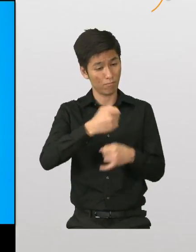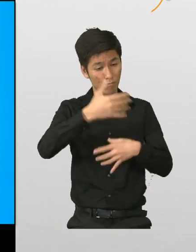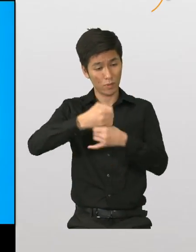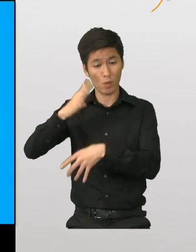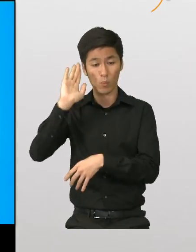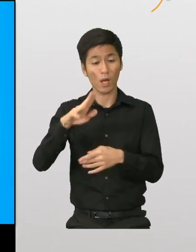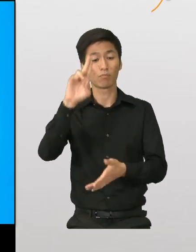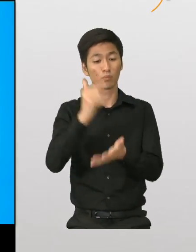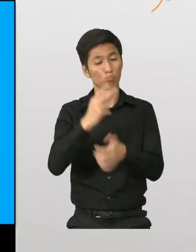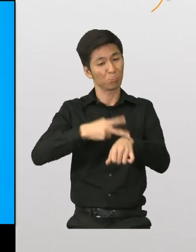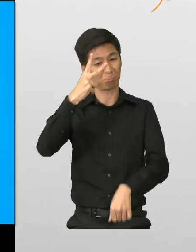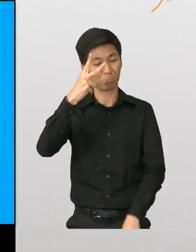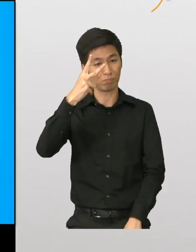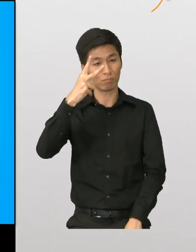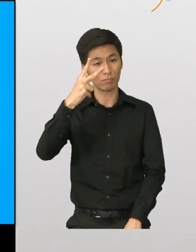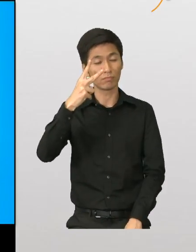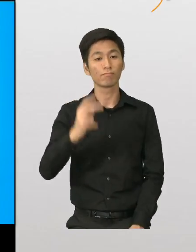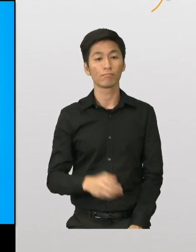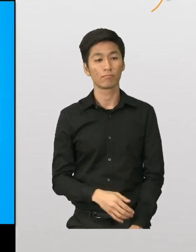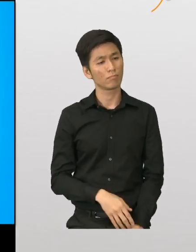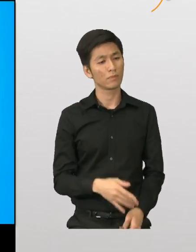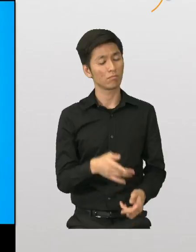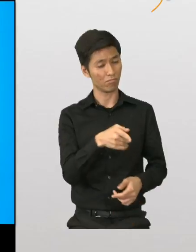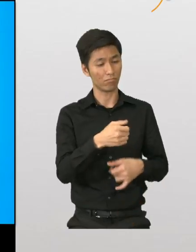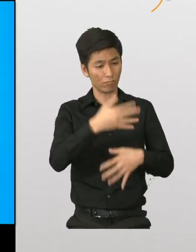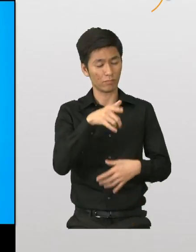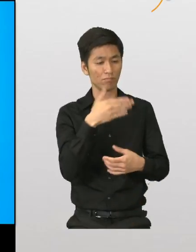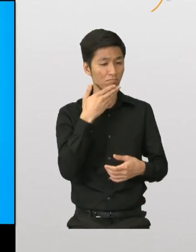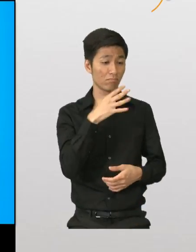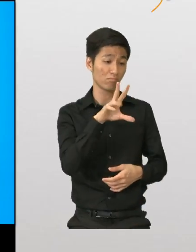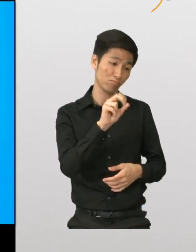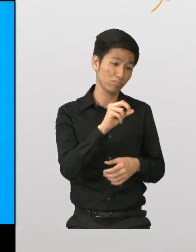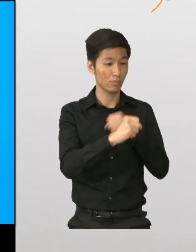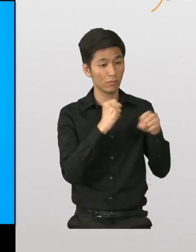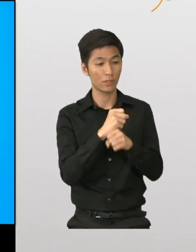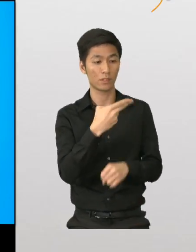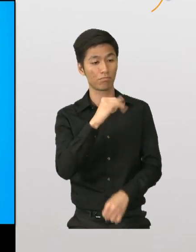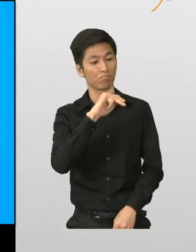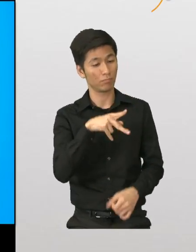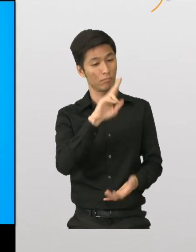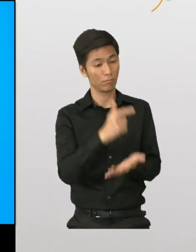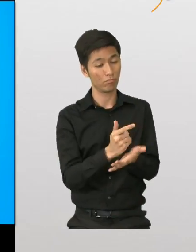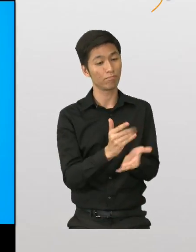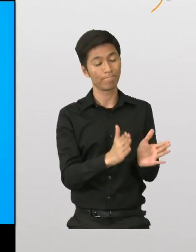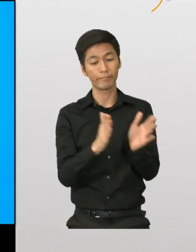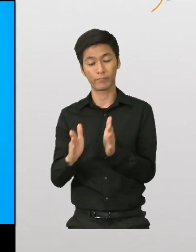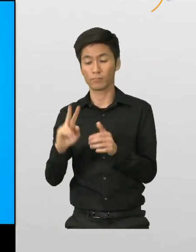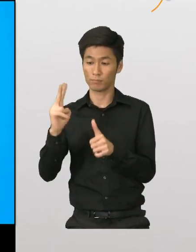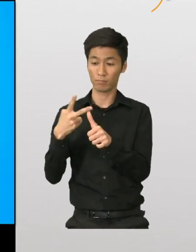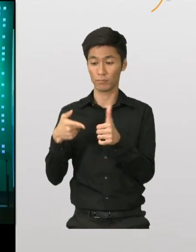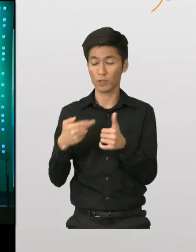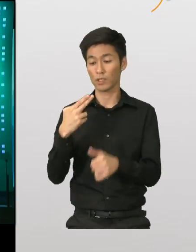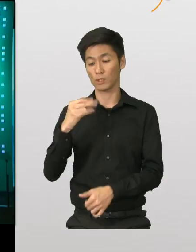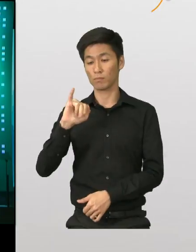their lease. Once when they are about 30 years old through the HIP or MUP, and a second time through HIP